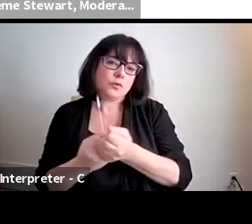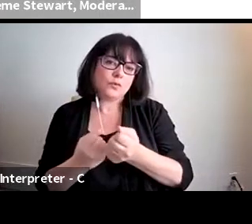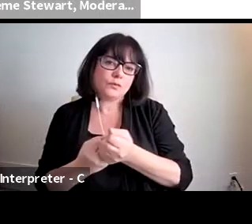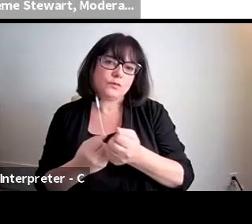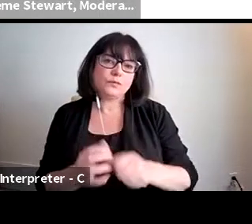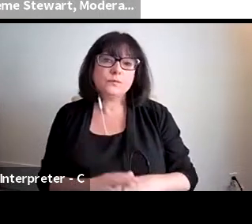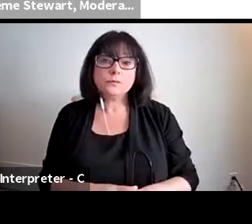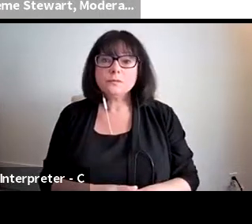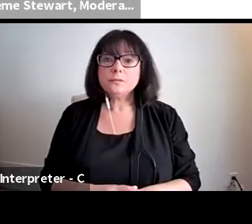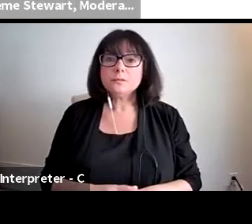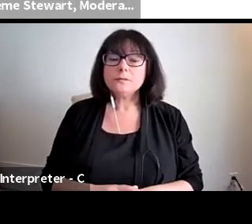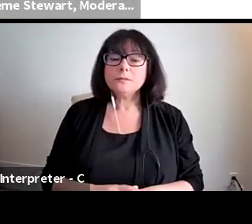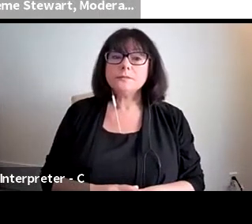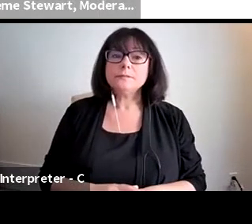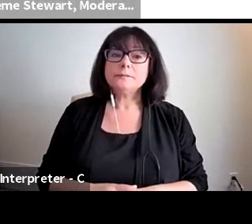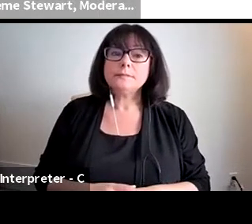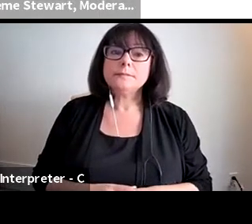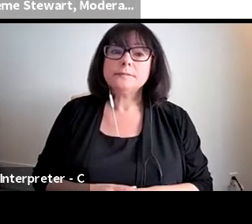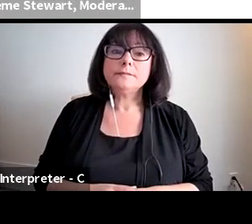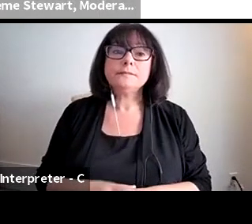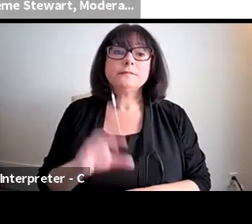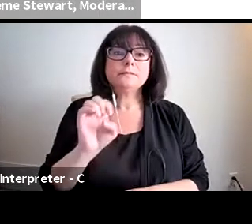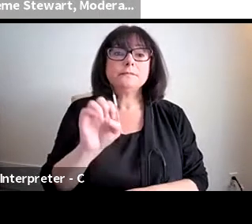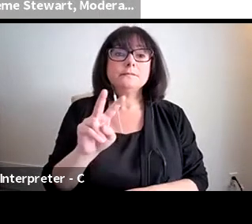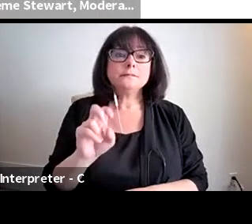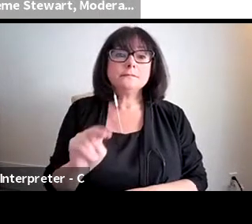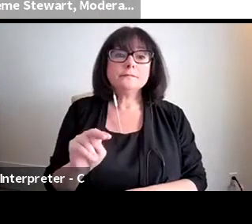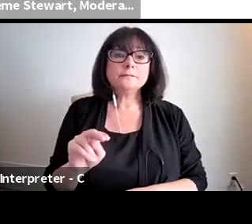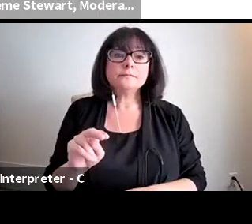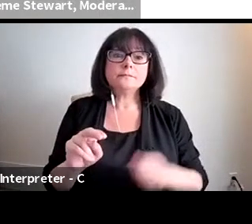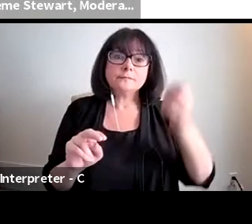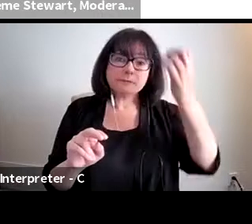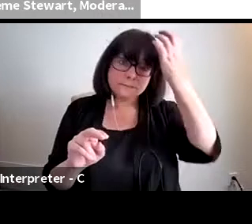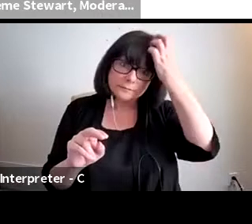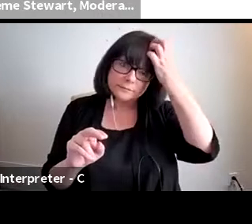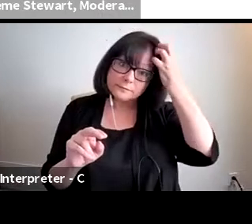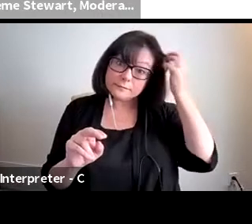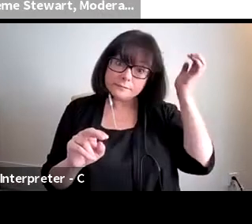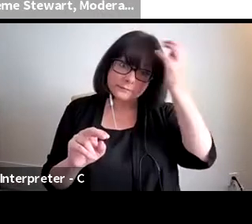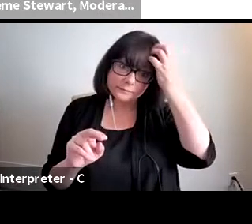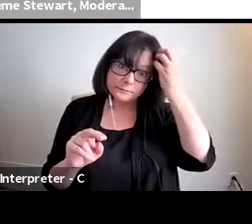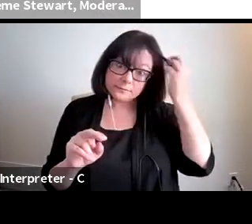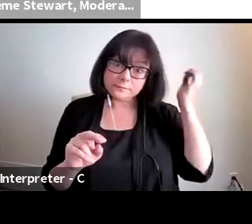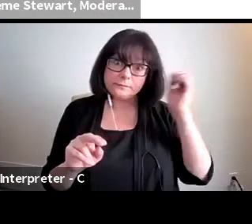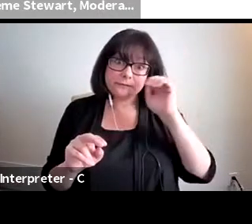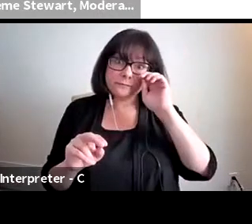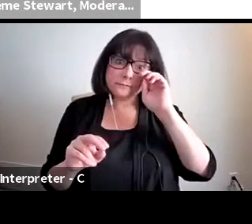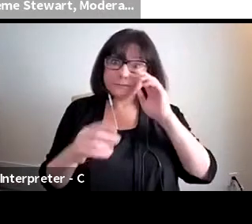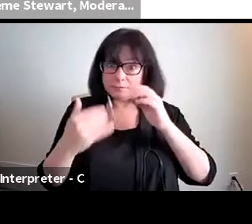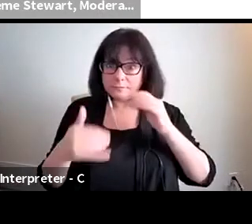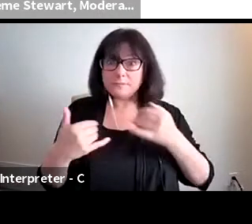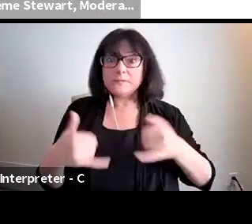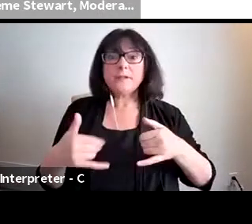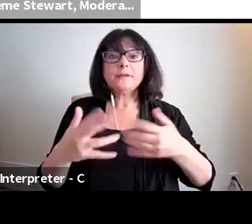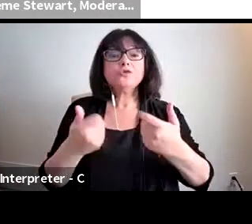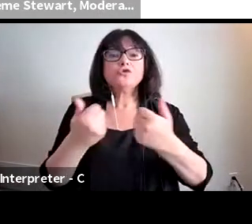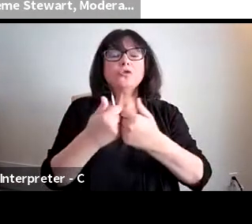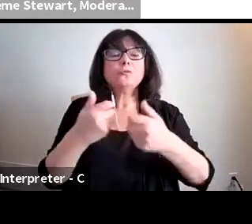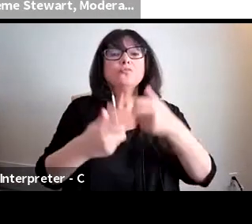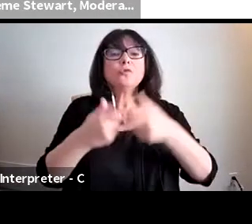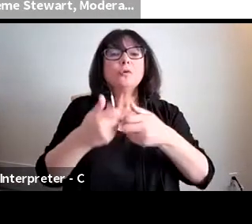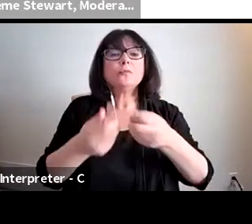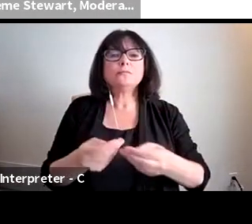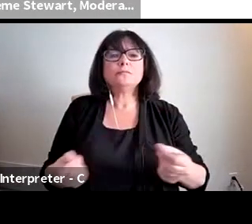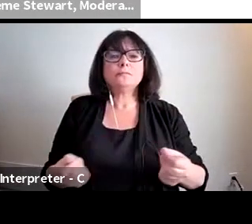universities, they're sharing of any challenges of, problem solving. So I would say that the broader